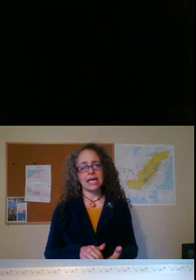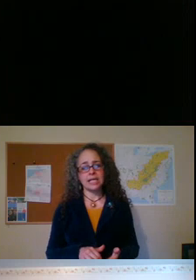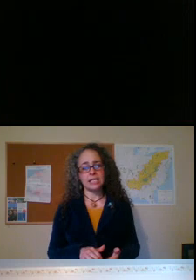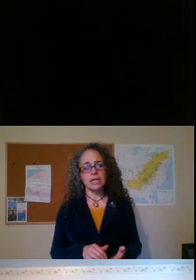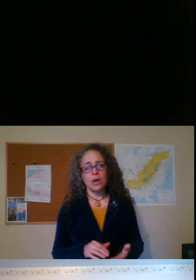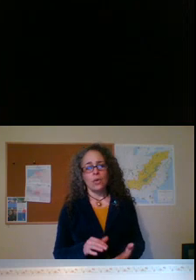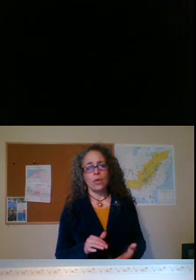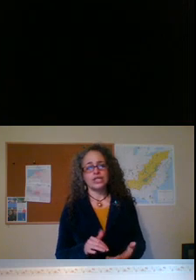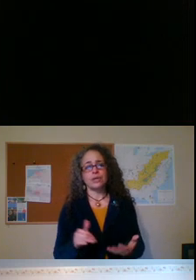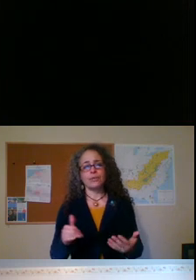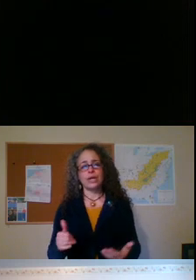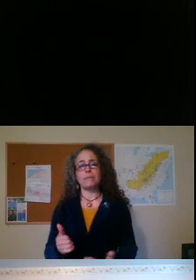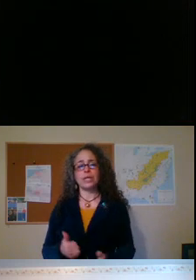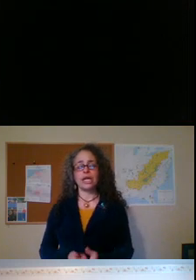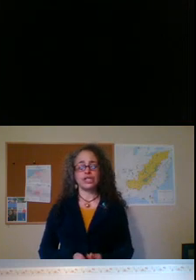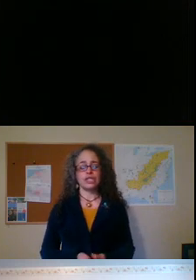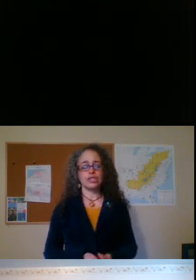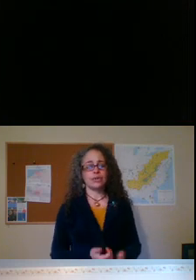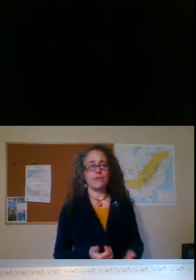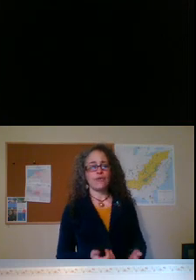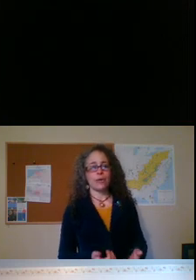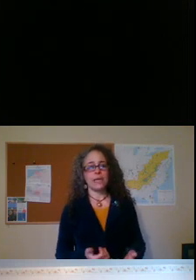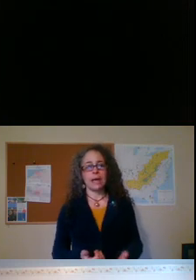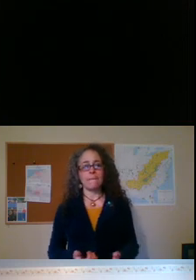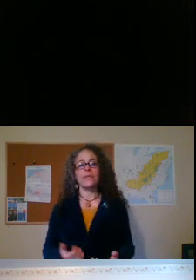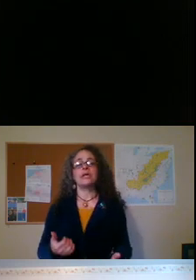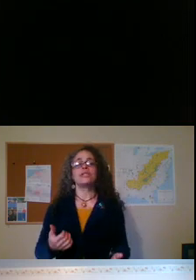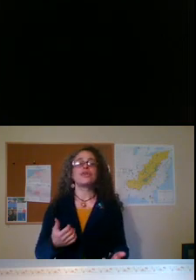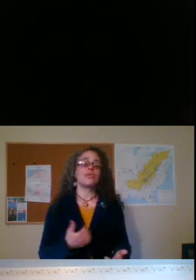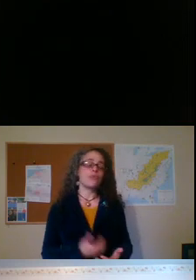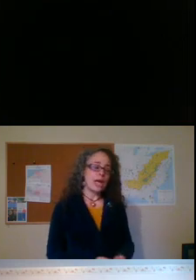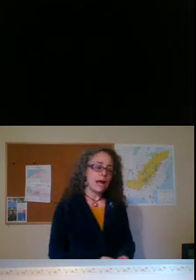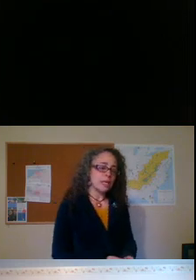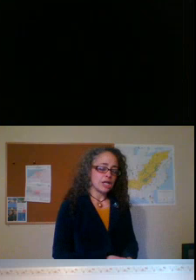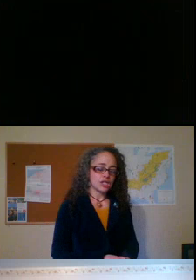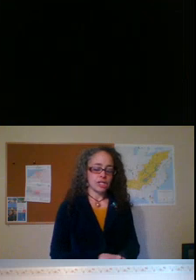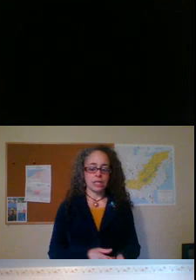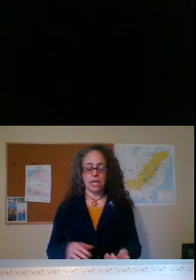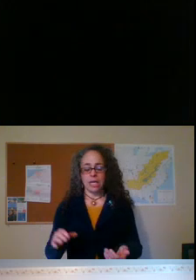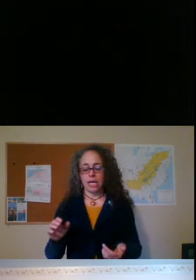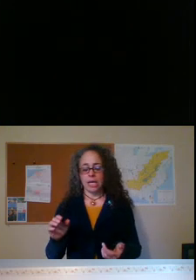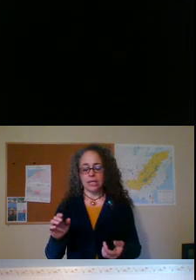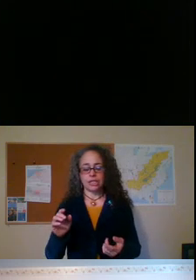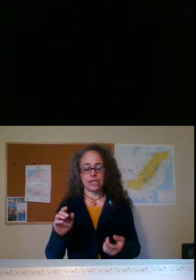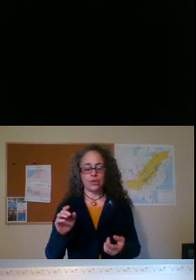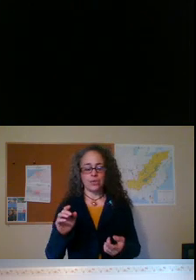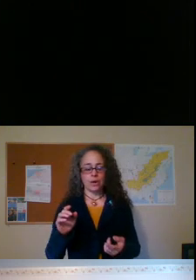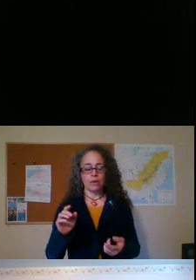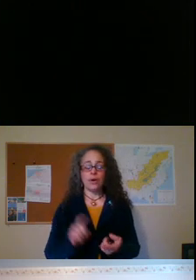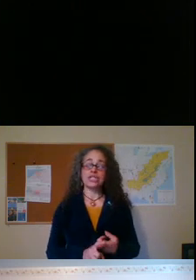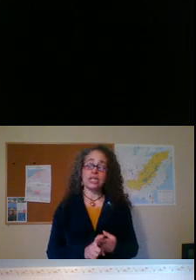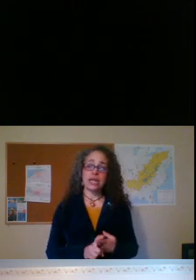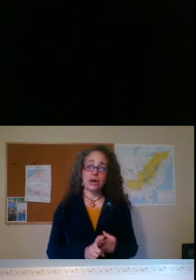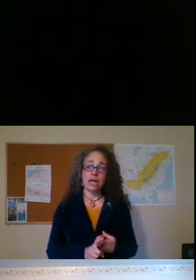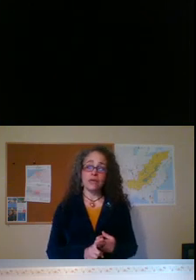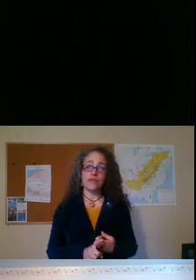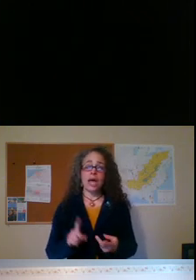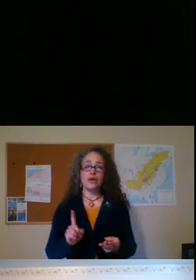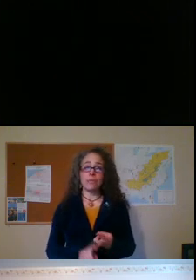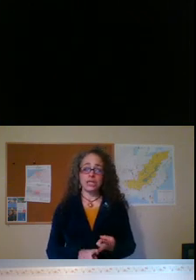June 2nd, which the pre-application is due at 4 p.m. So the pre-application is your